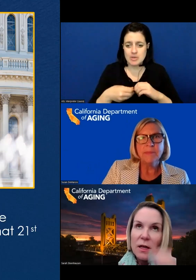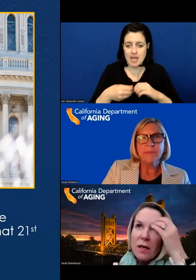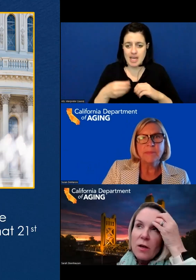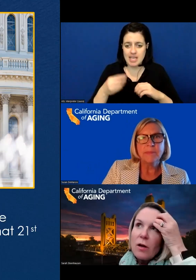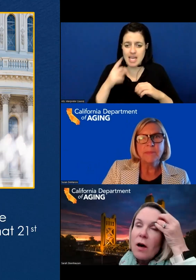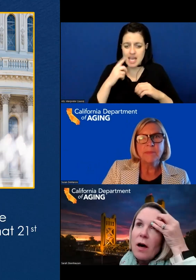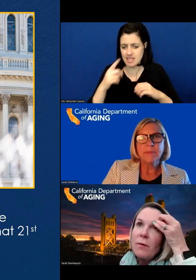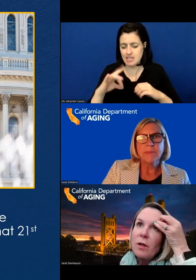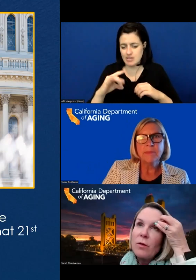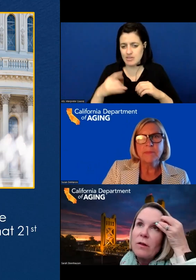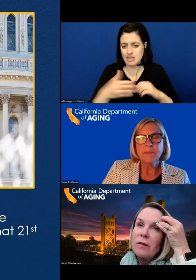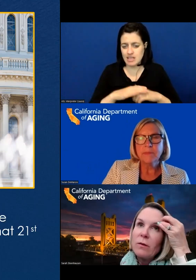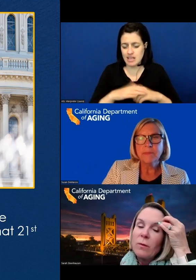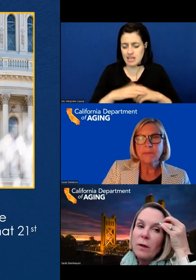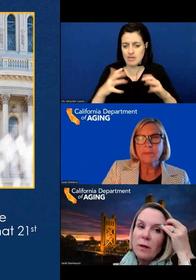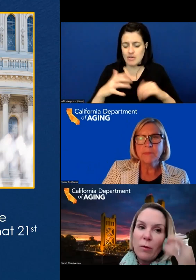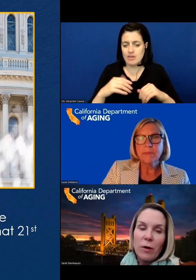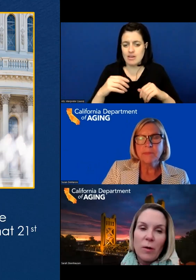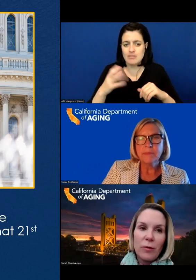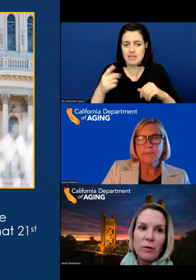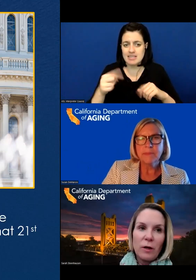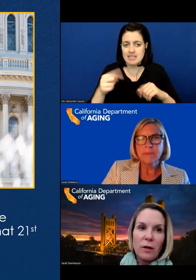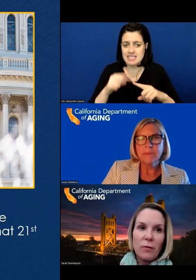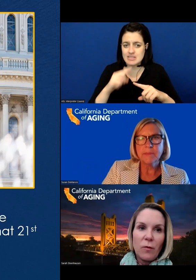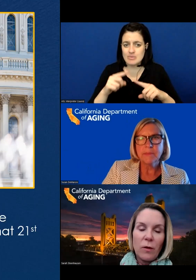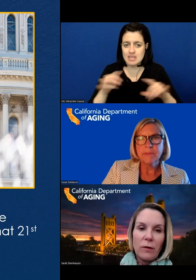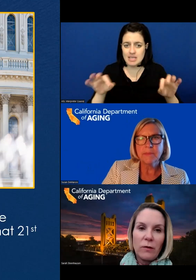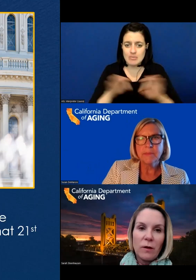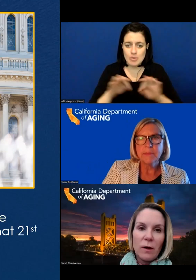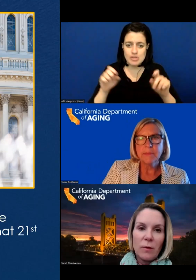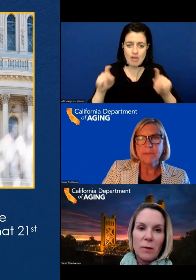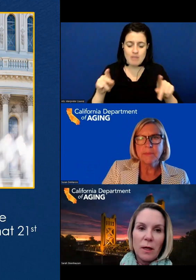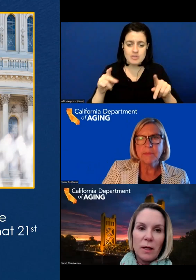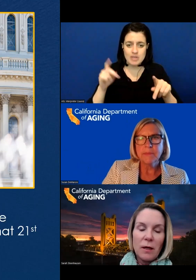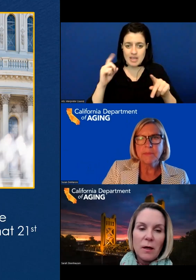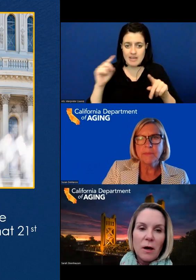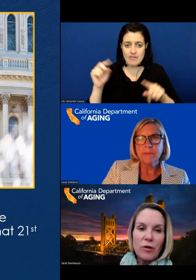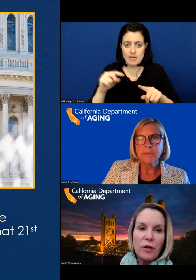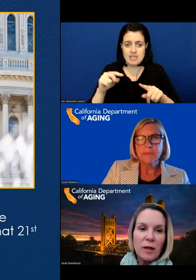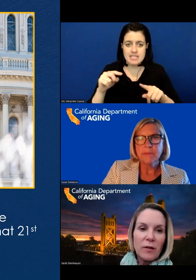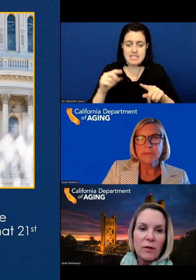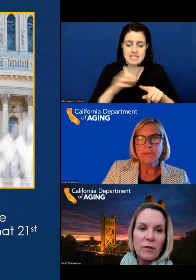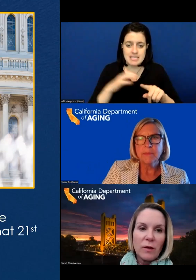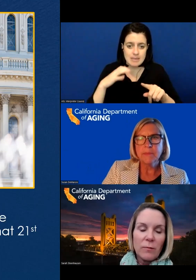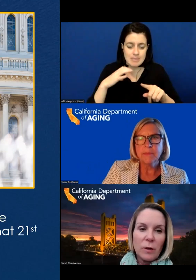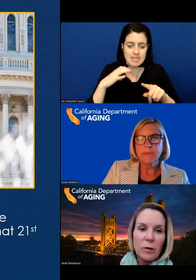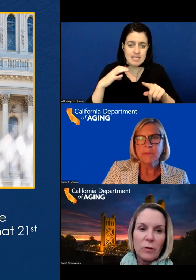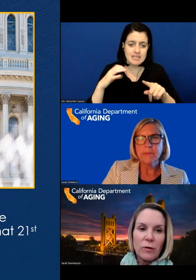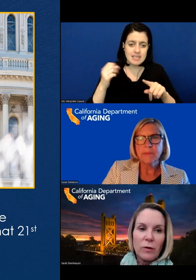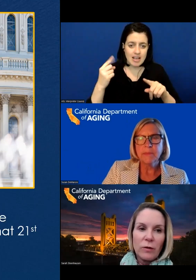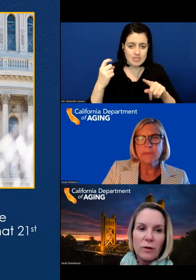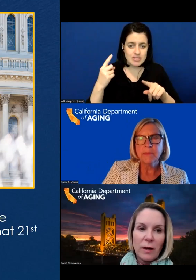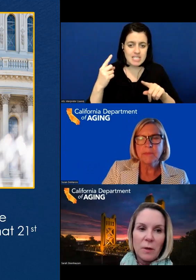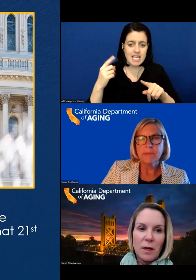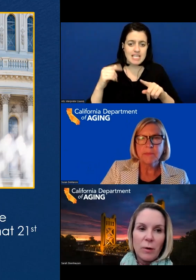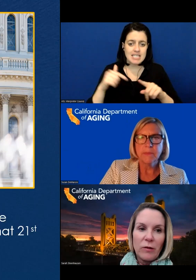is, this is a really important opportunity for this committee, understanding it's a, this